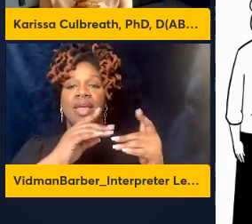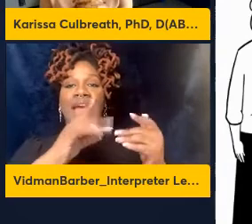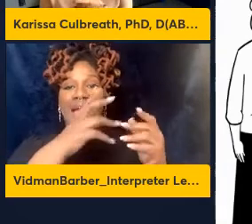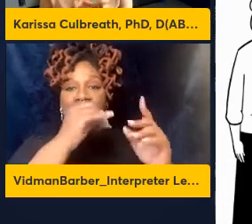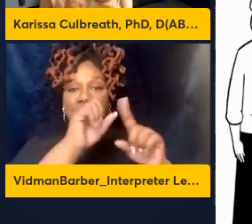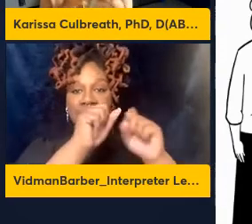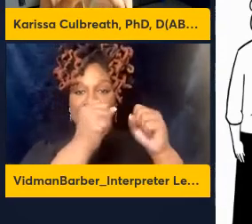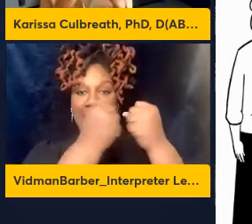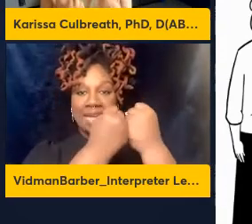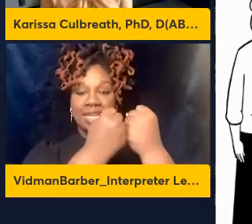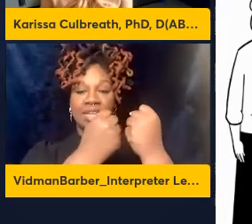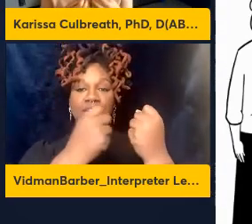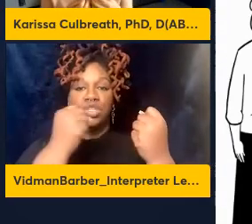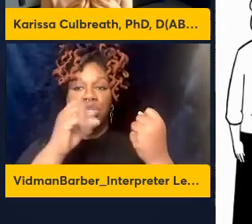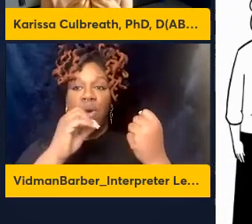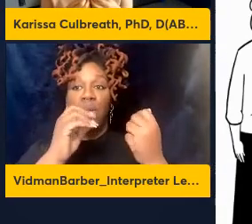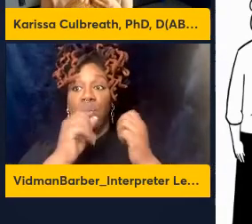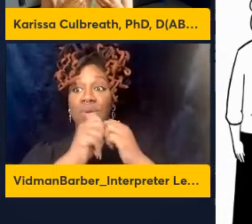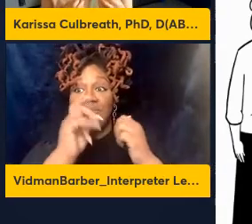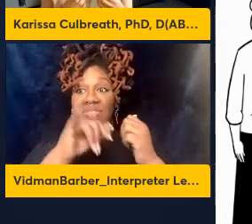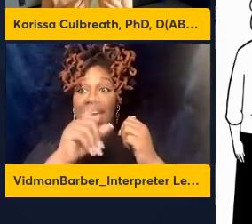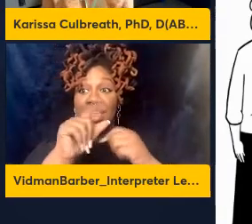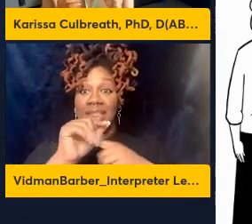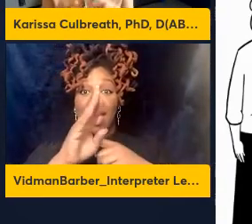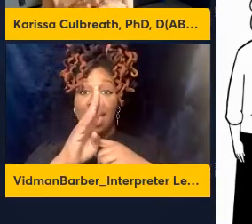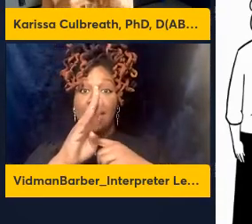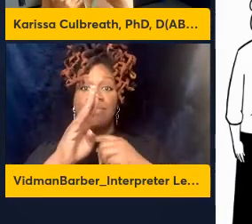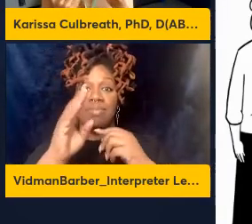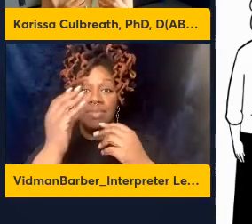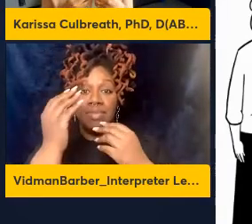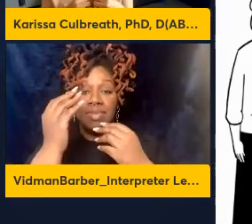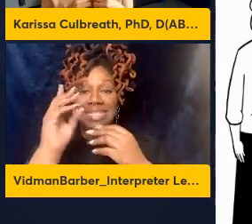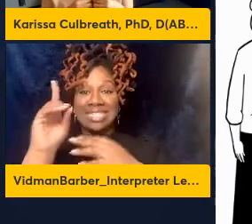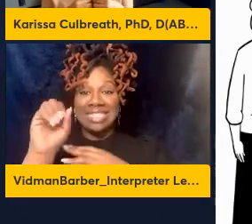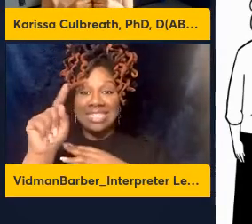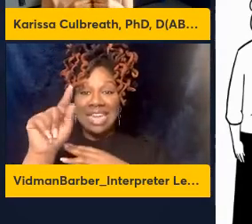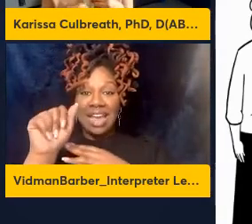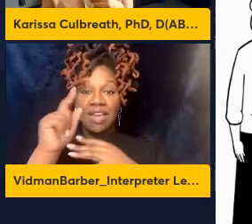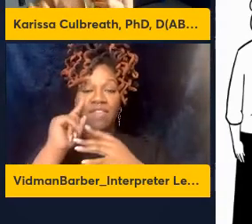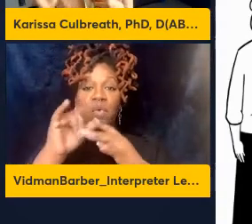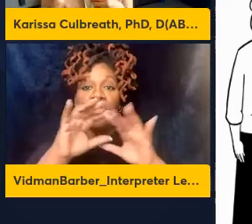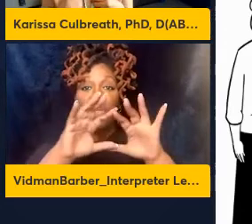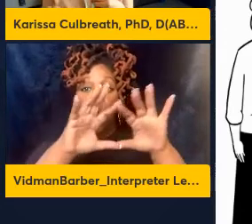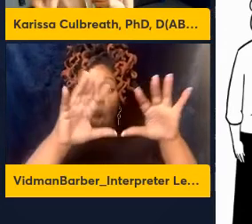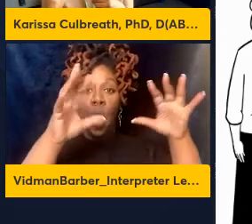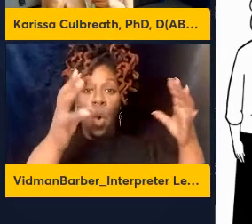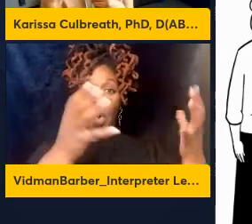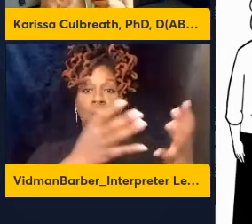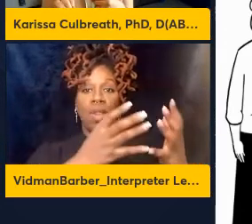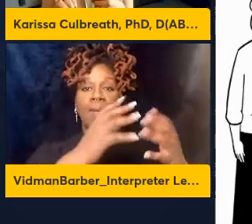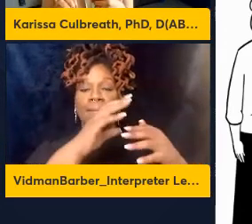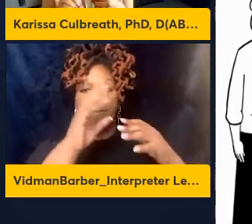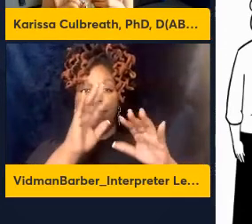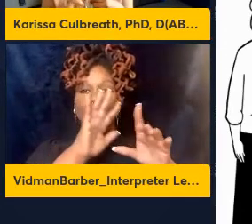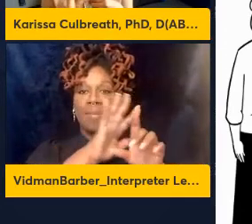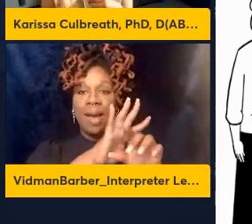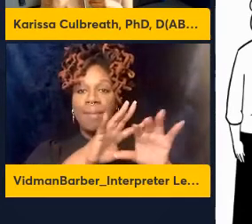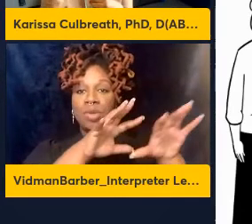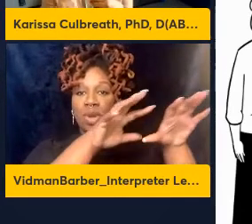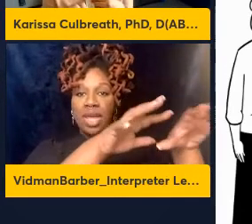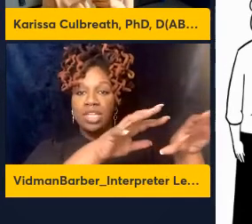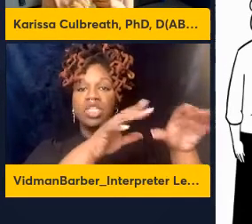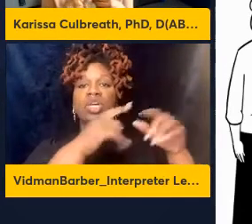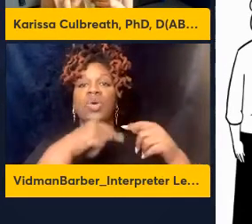society. And with that laboratory data for the entire population, we can then engage in activities